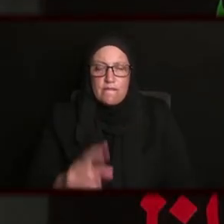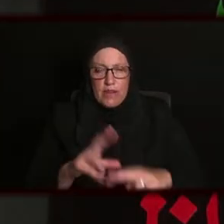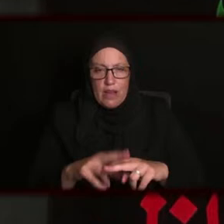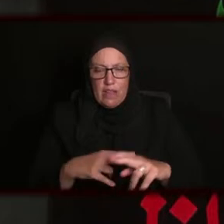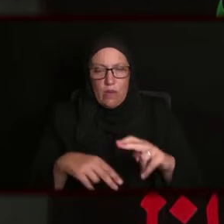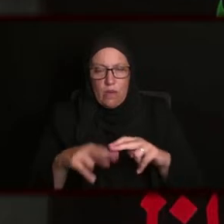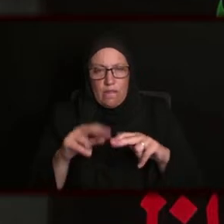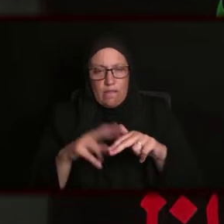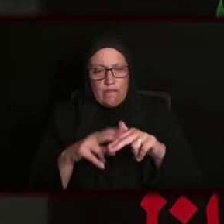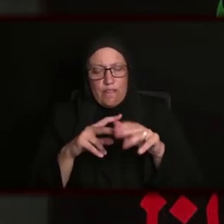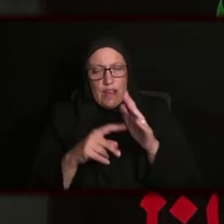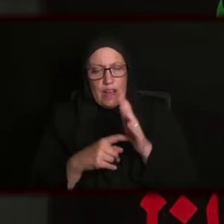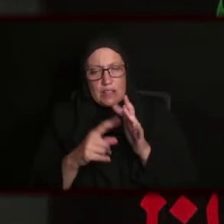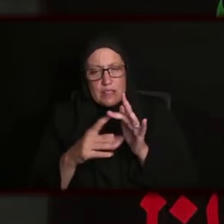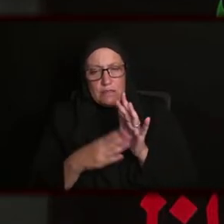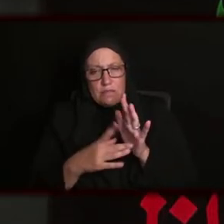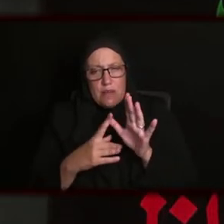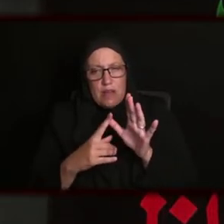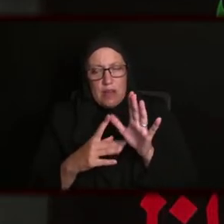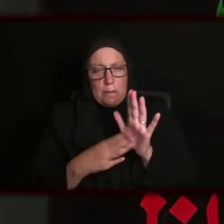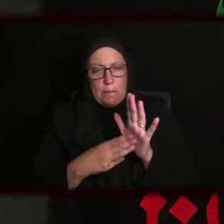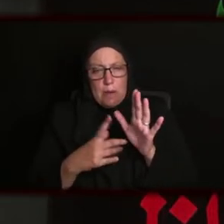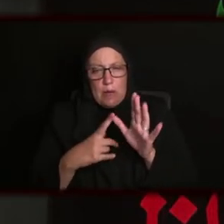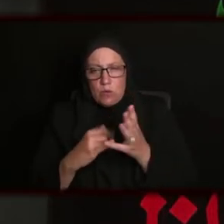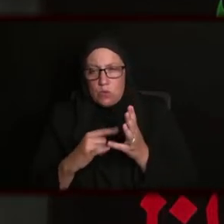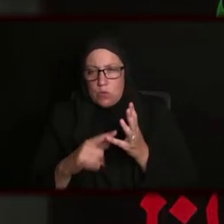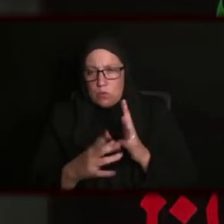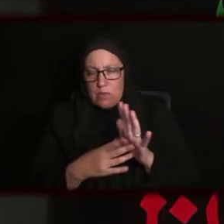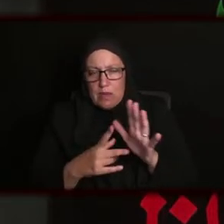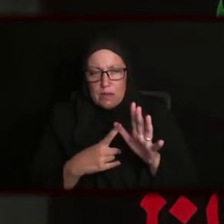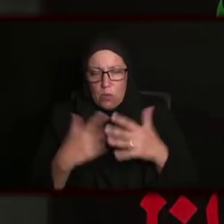famous today in the world in this holy city of Qom.